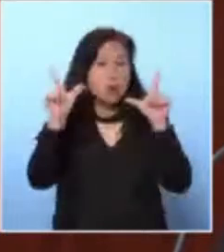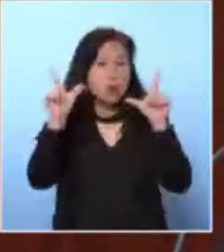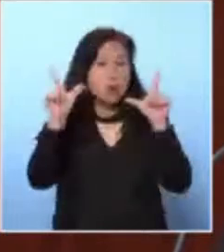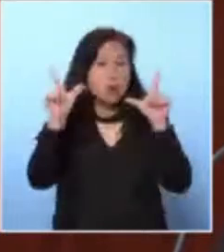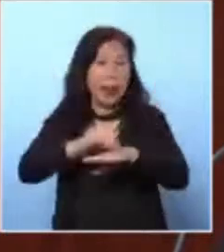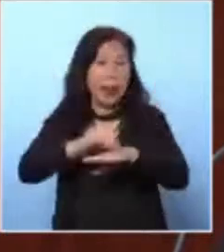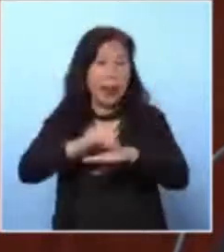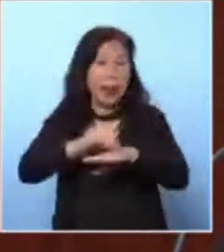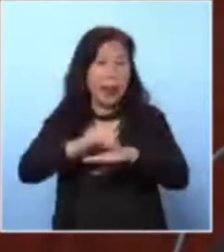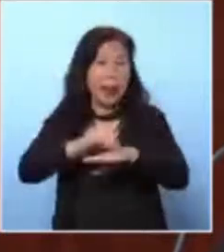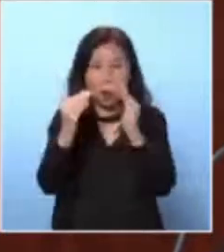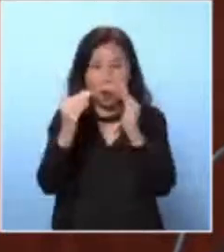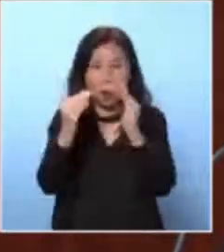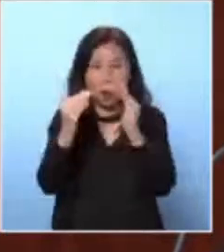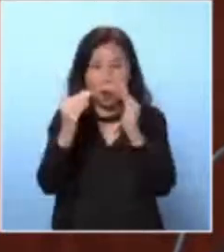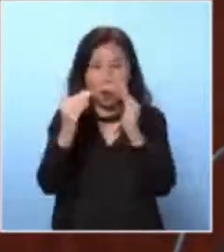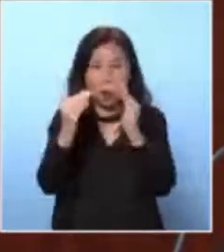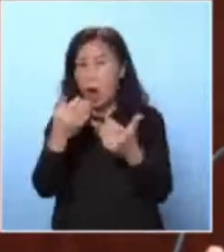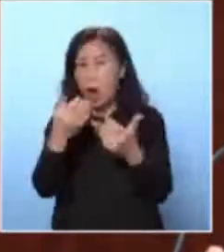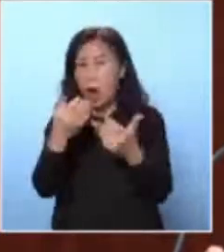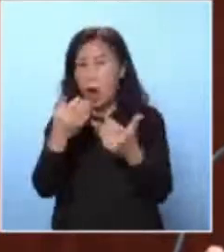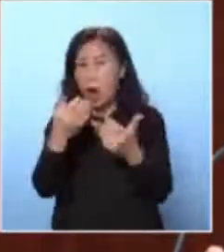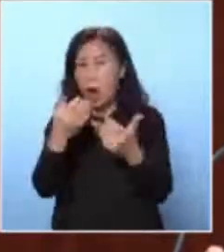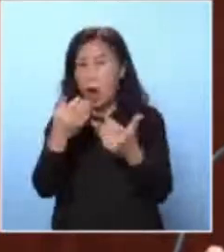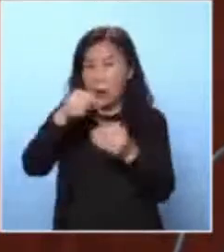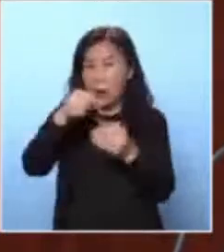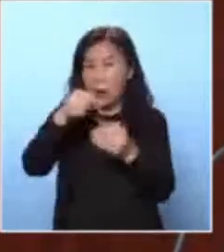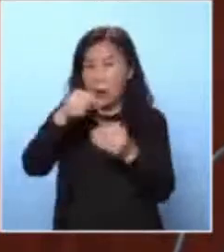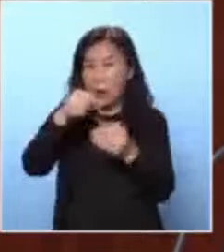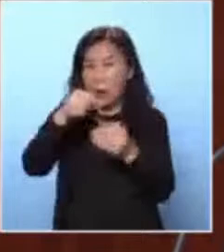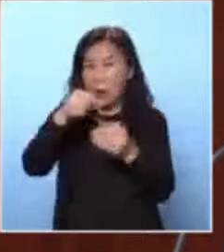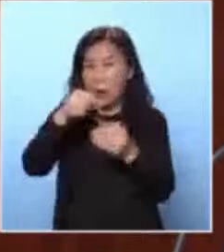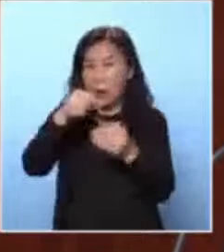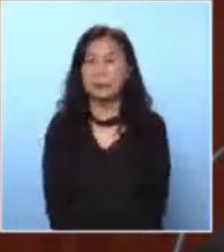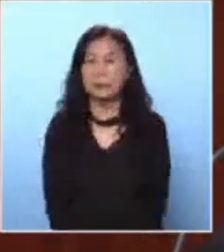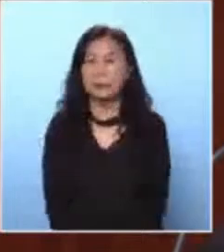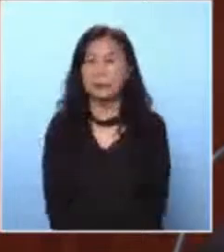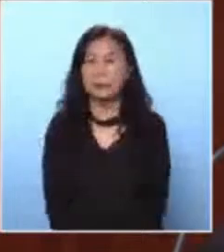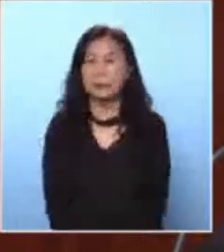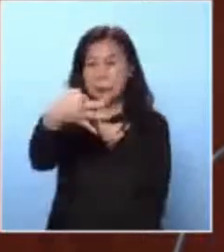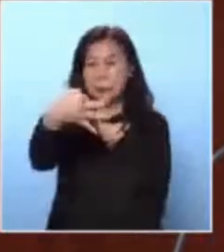their global perspectives. 3. Increase hostel places.